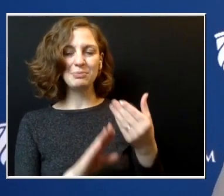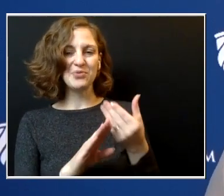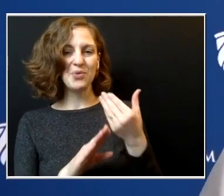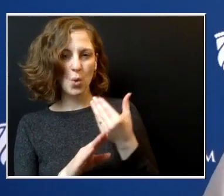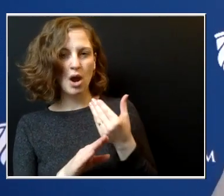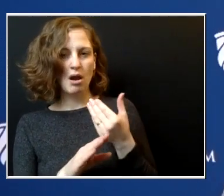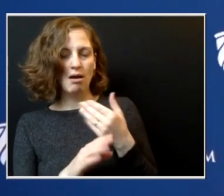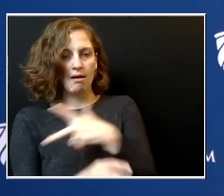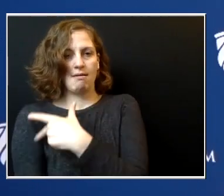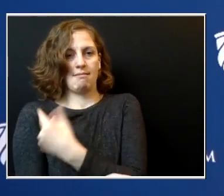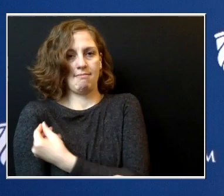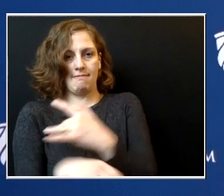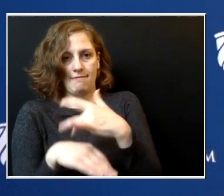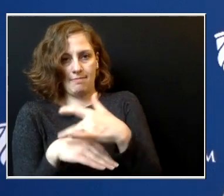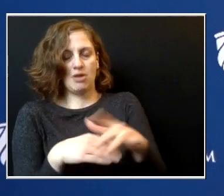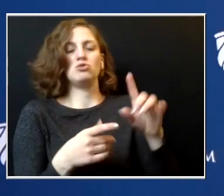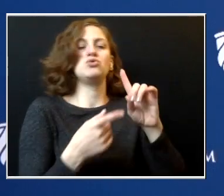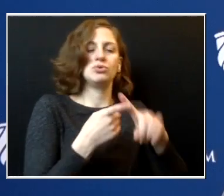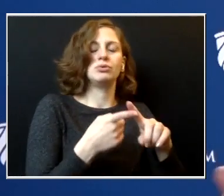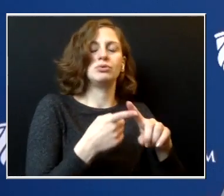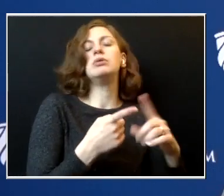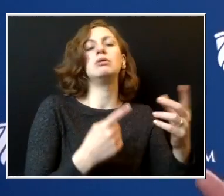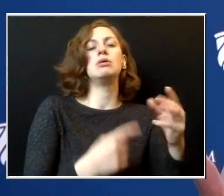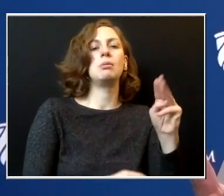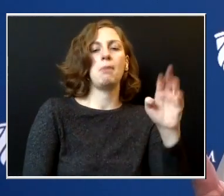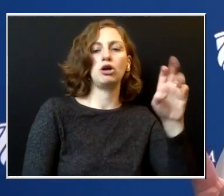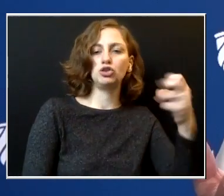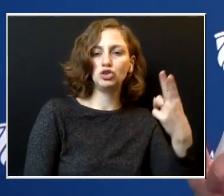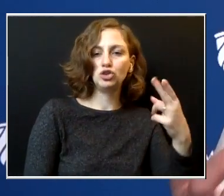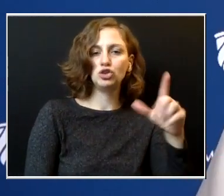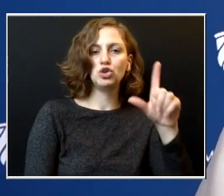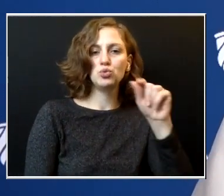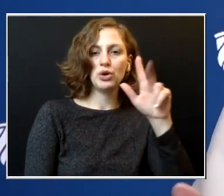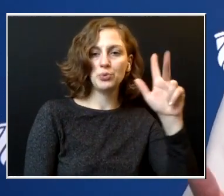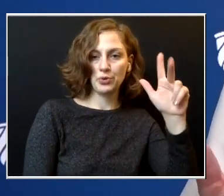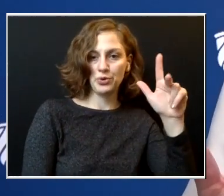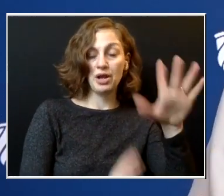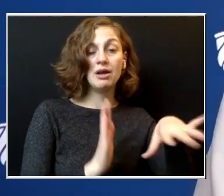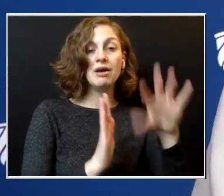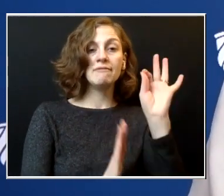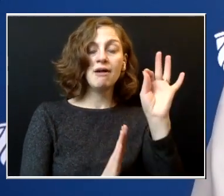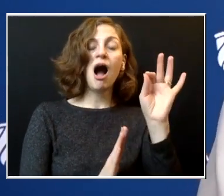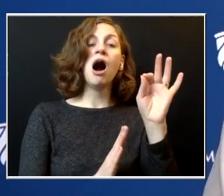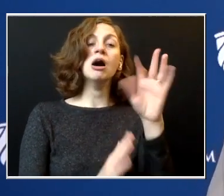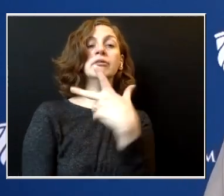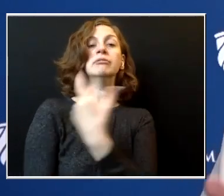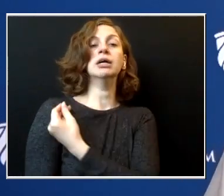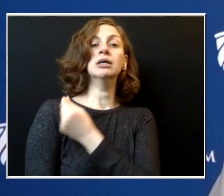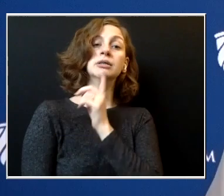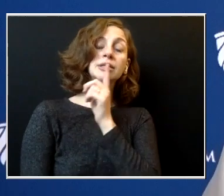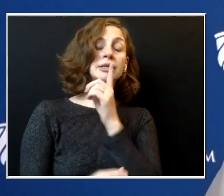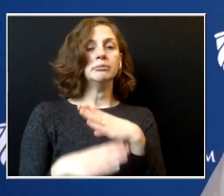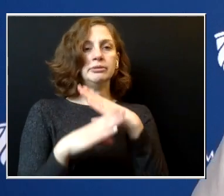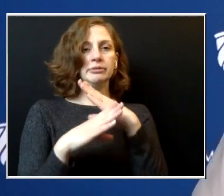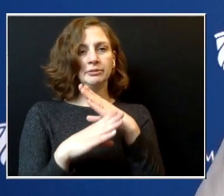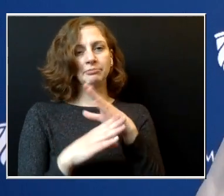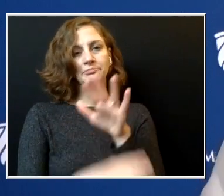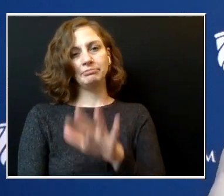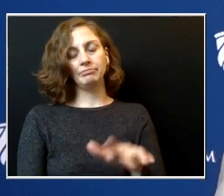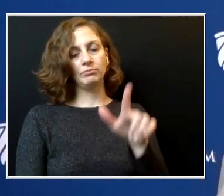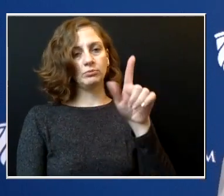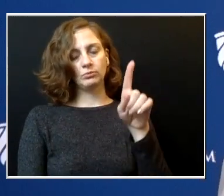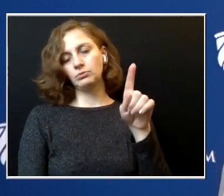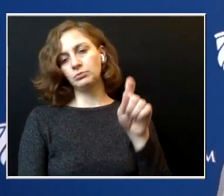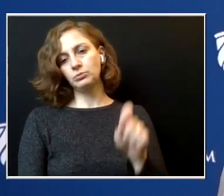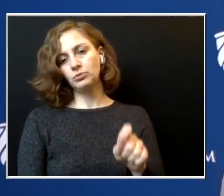that vaccines help prevent probably about 1 to 1.4 million deaths. I